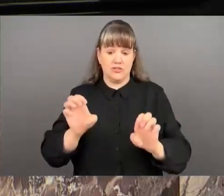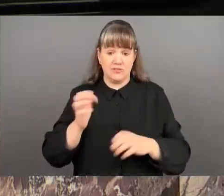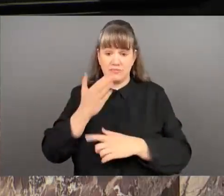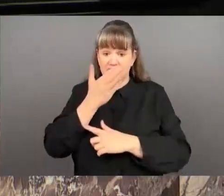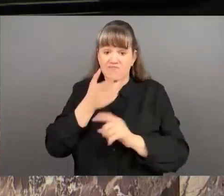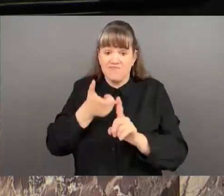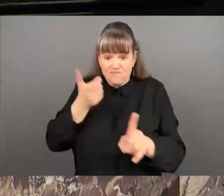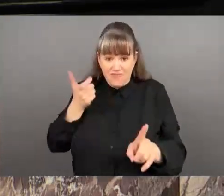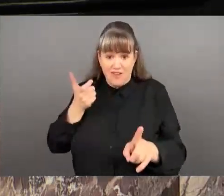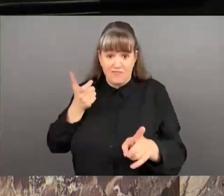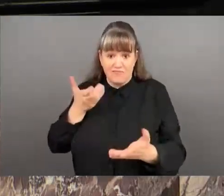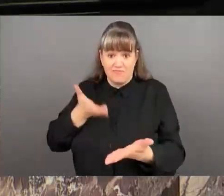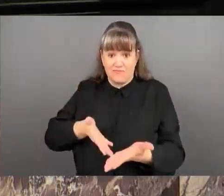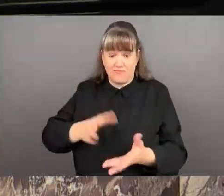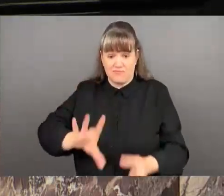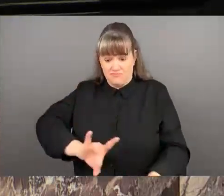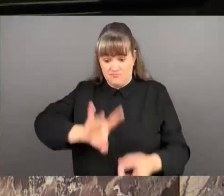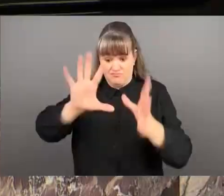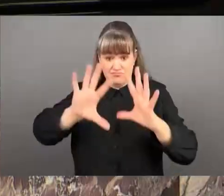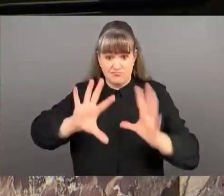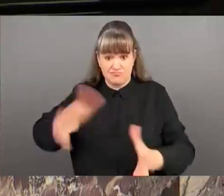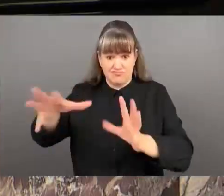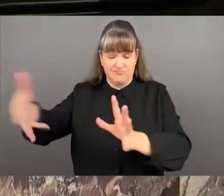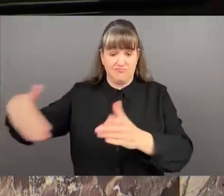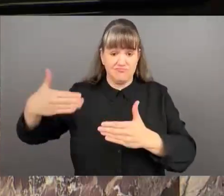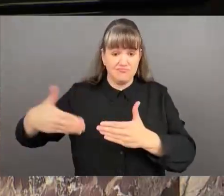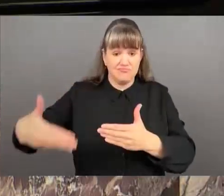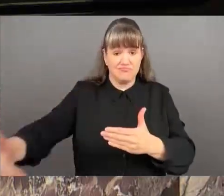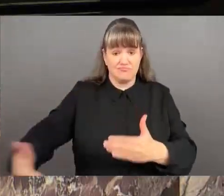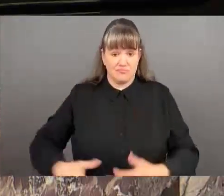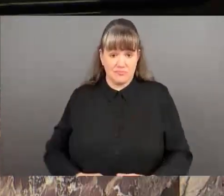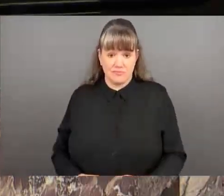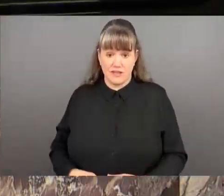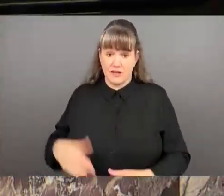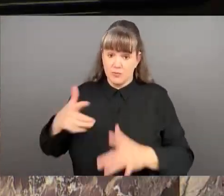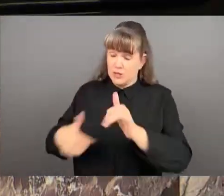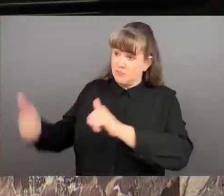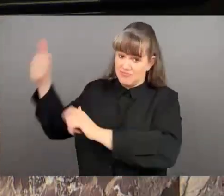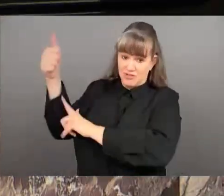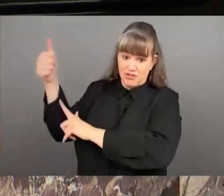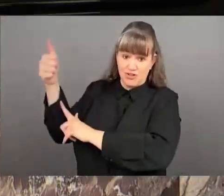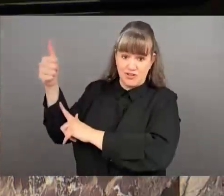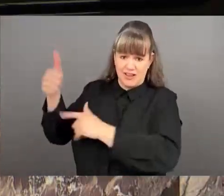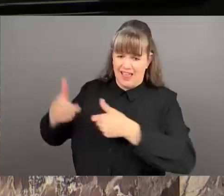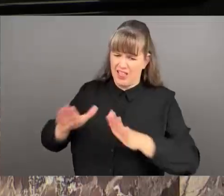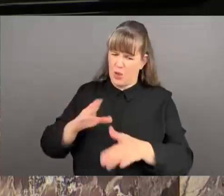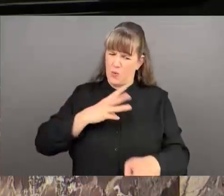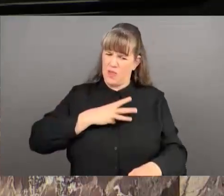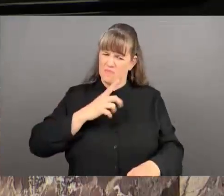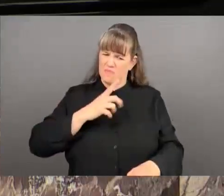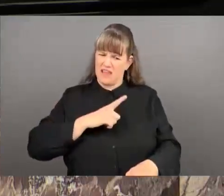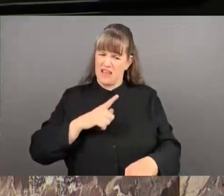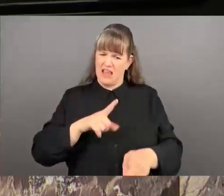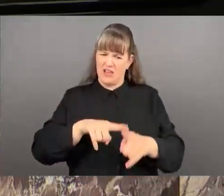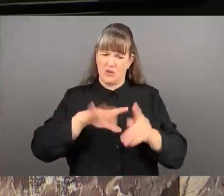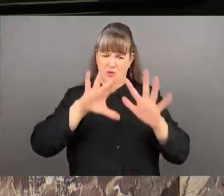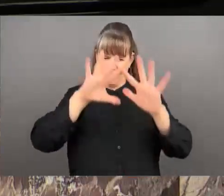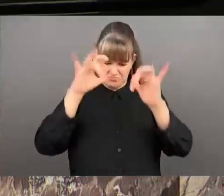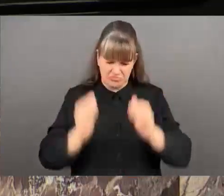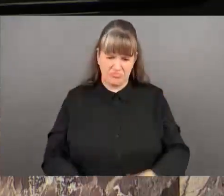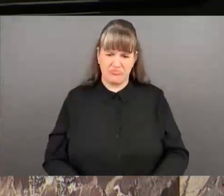situation. How has this Premier allowed Williams Lake to descend into what is now pure and